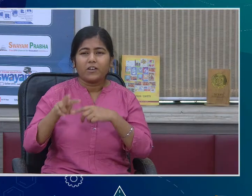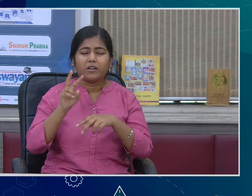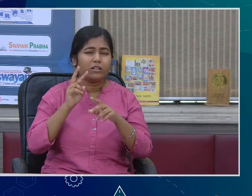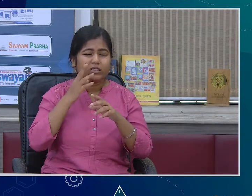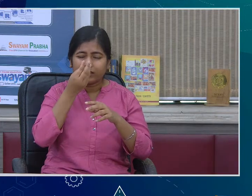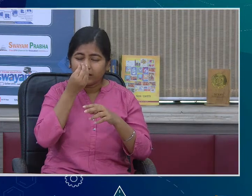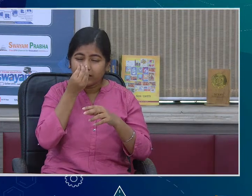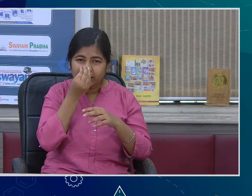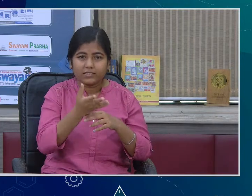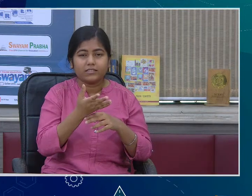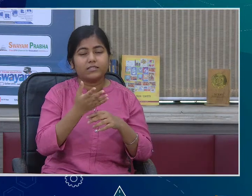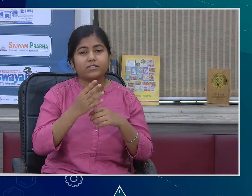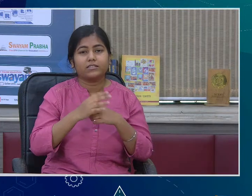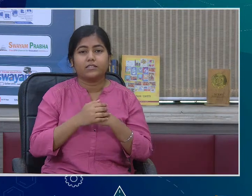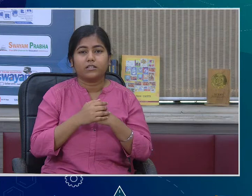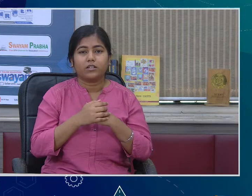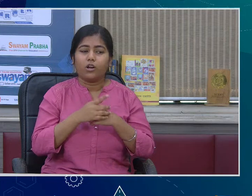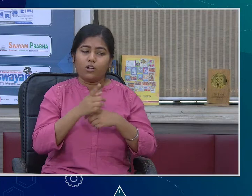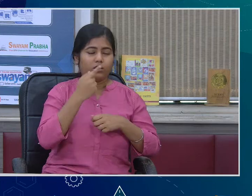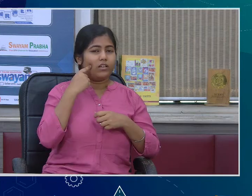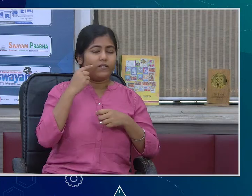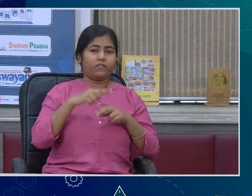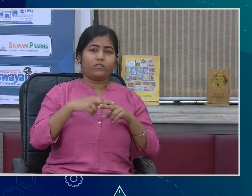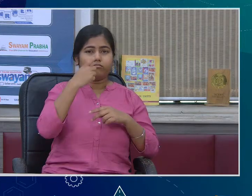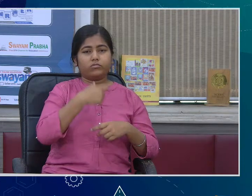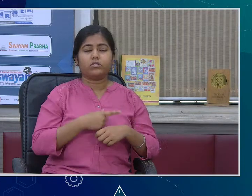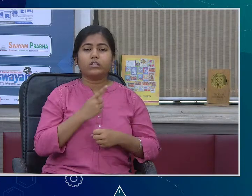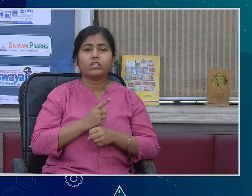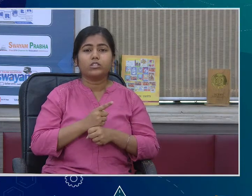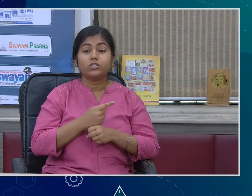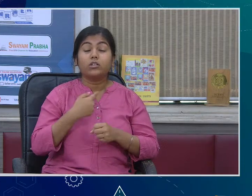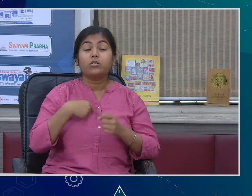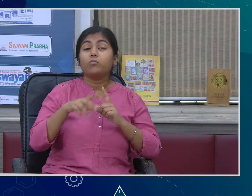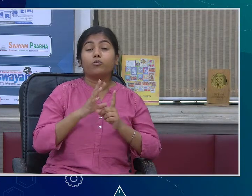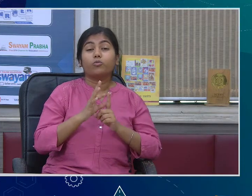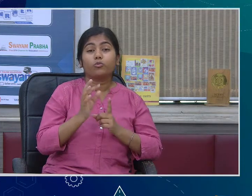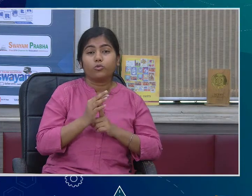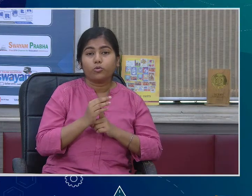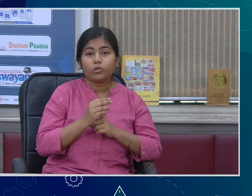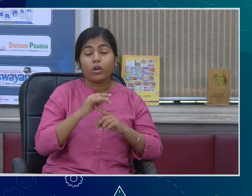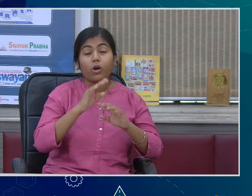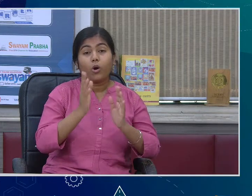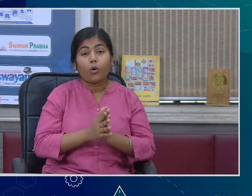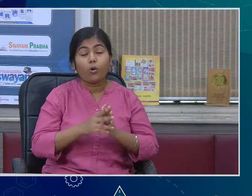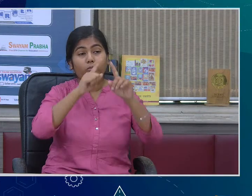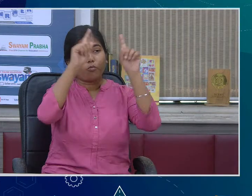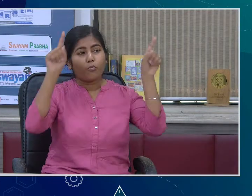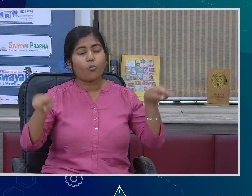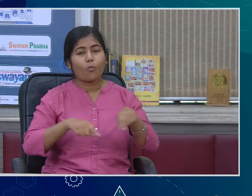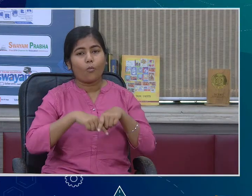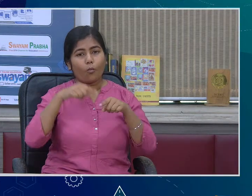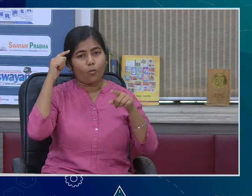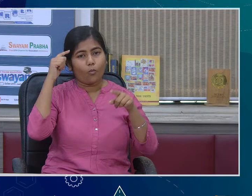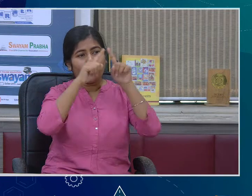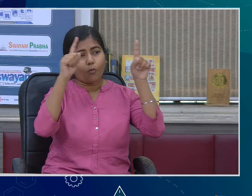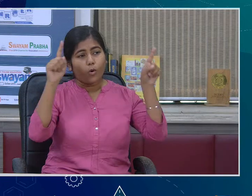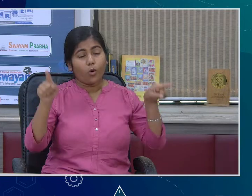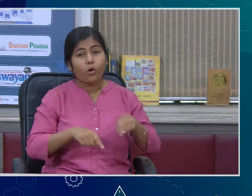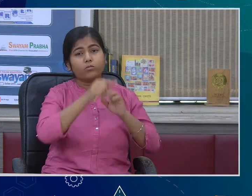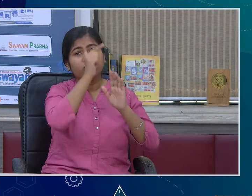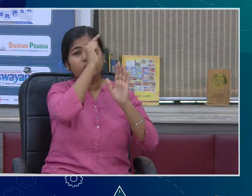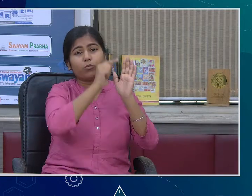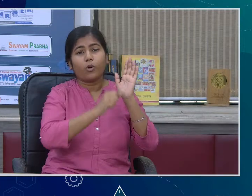them. Or what you can do as a teacher is you can dedicate a whole bulletin board in your classroom where you are